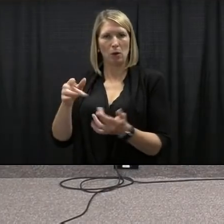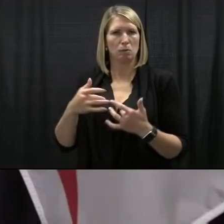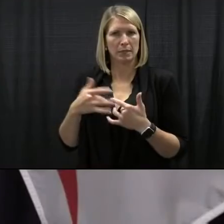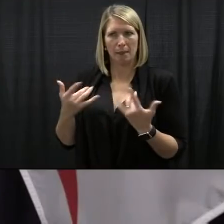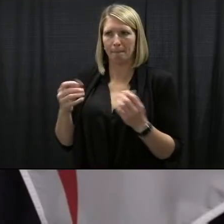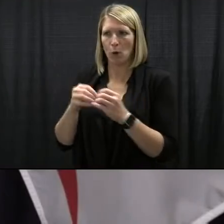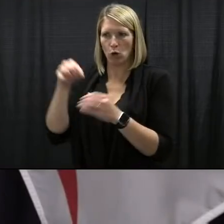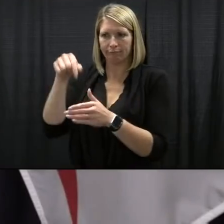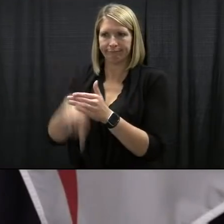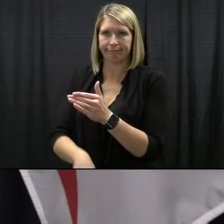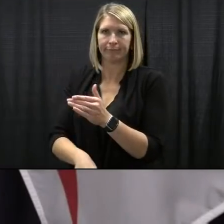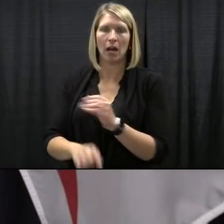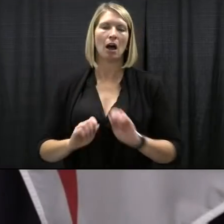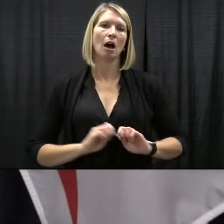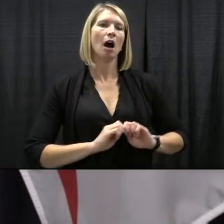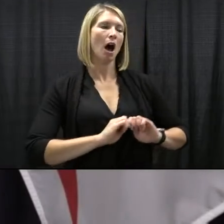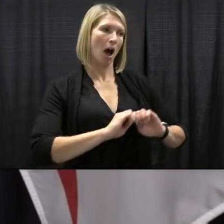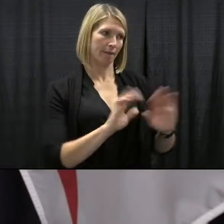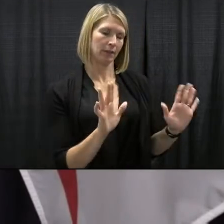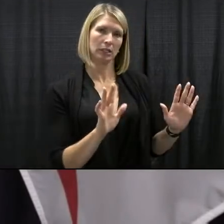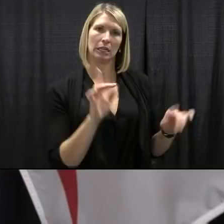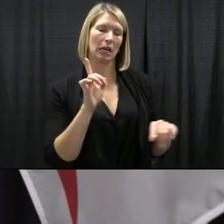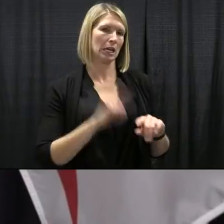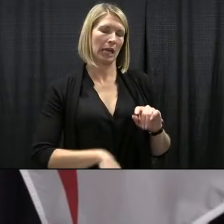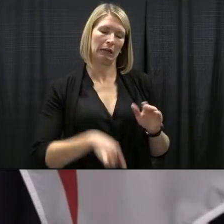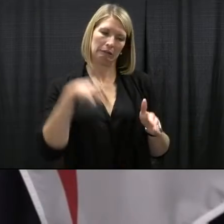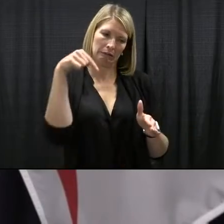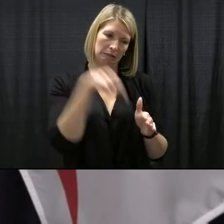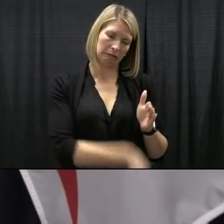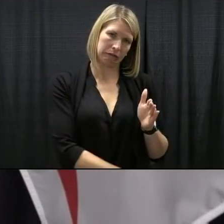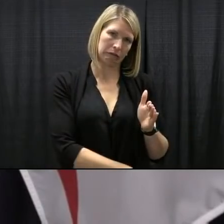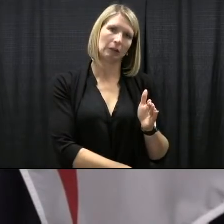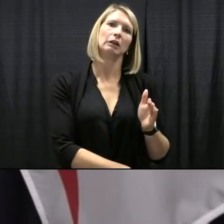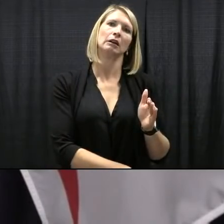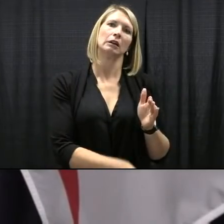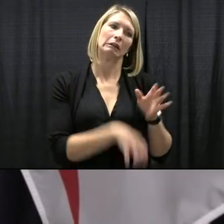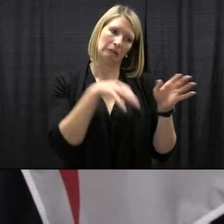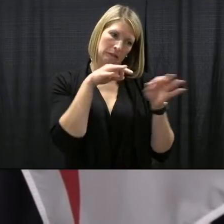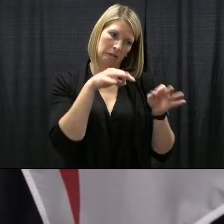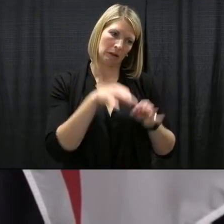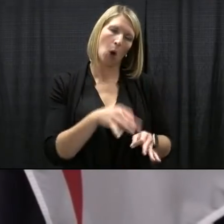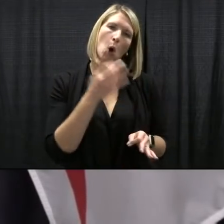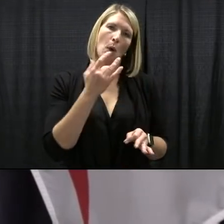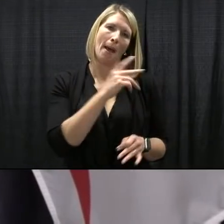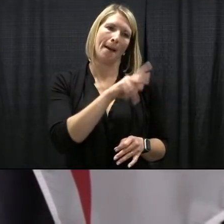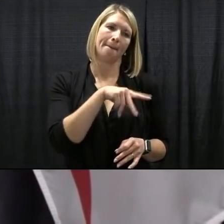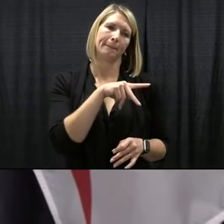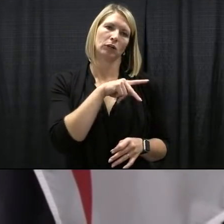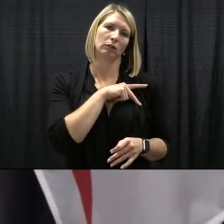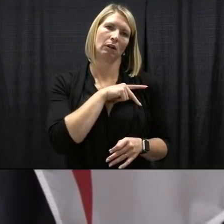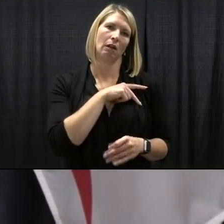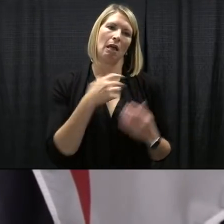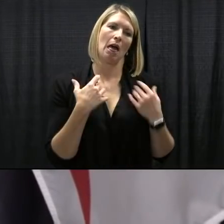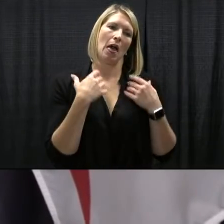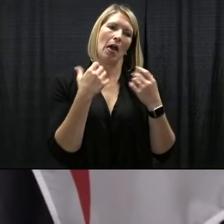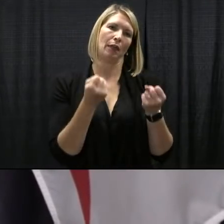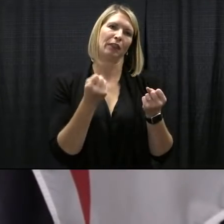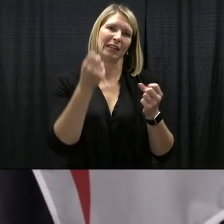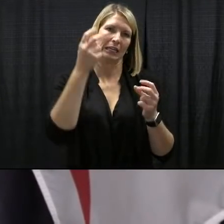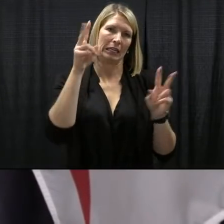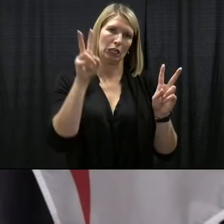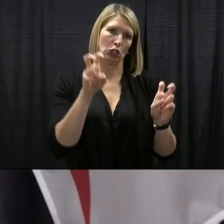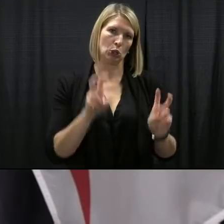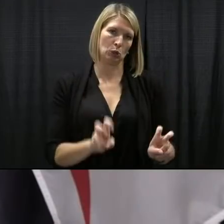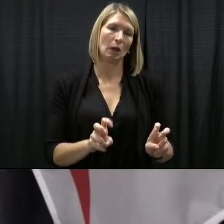Obviously can't go into specifics about an individual case because of personal health information issues. Contact tracing is underway,